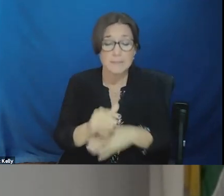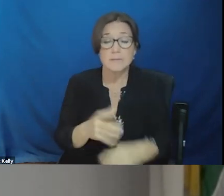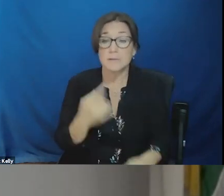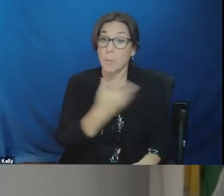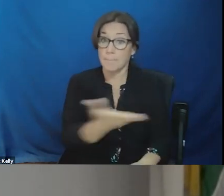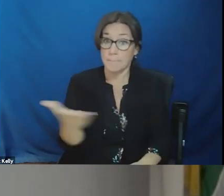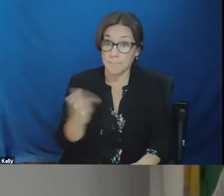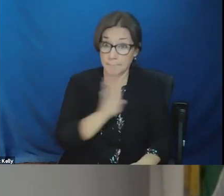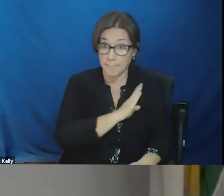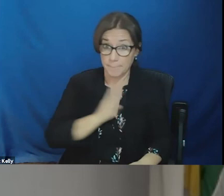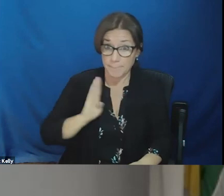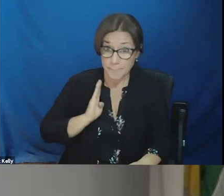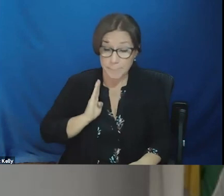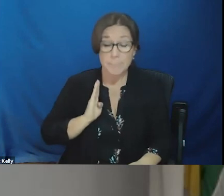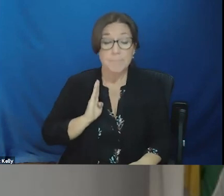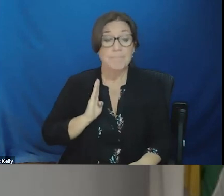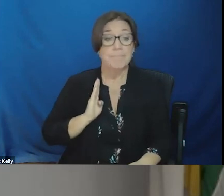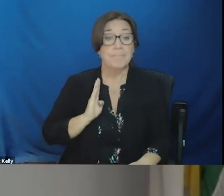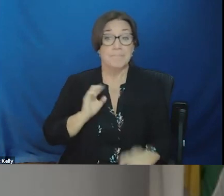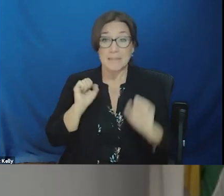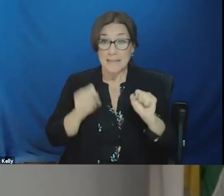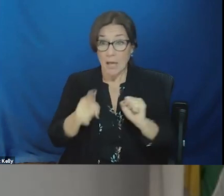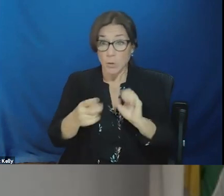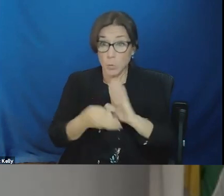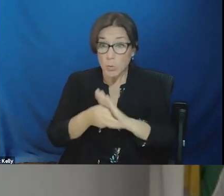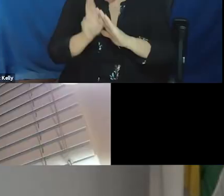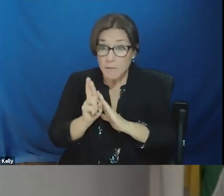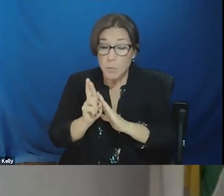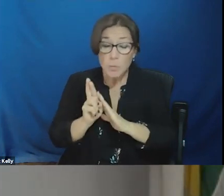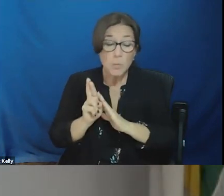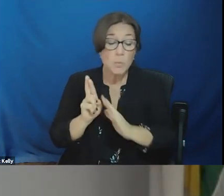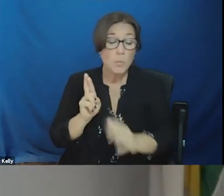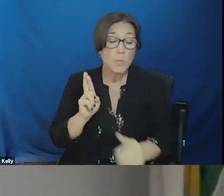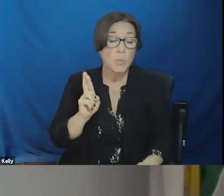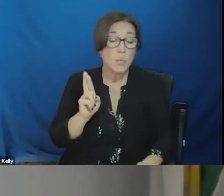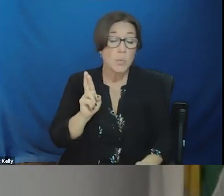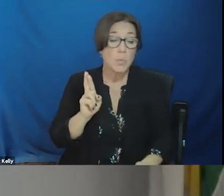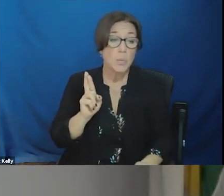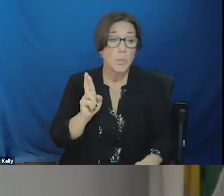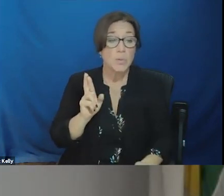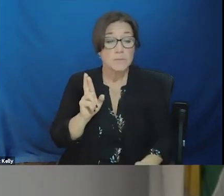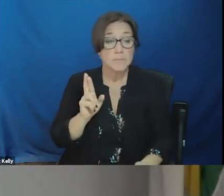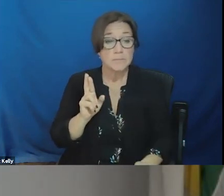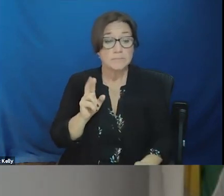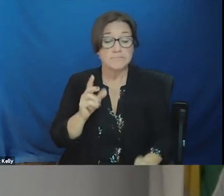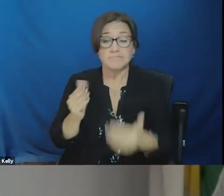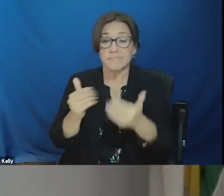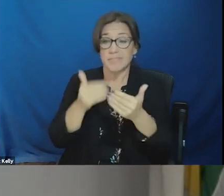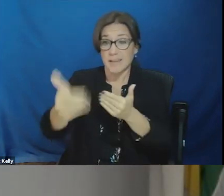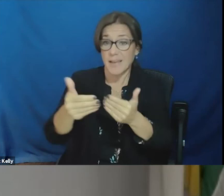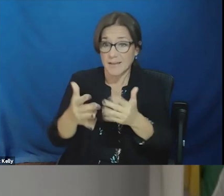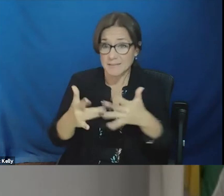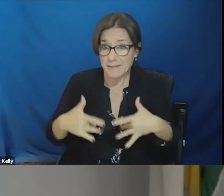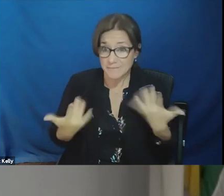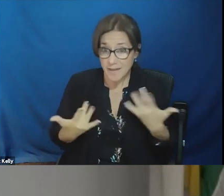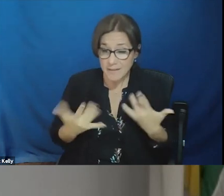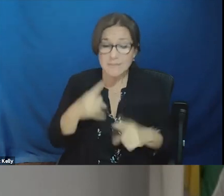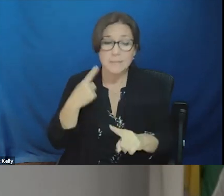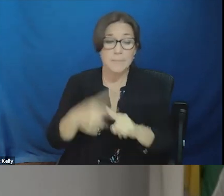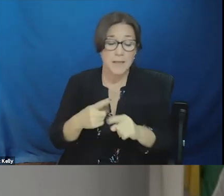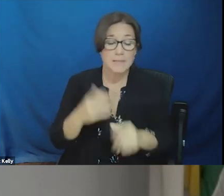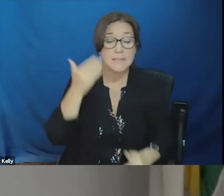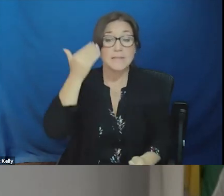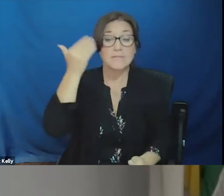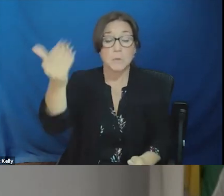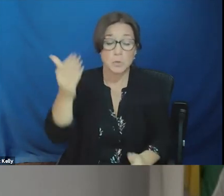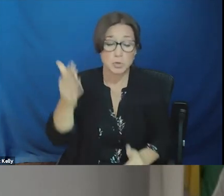you to just review it at your leisure, the coming events and the future agenda items. And